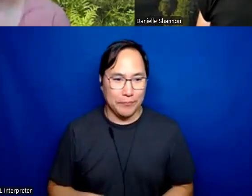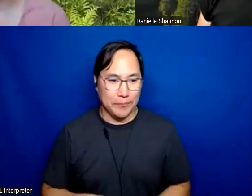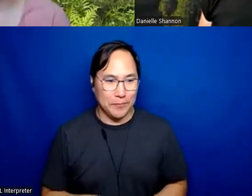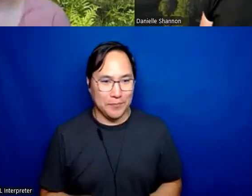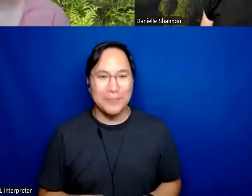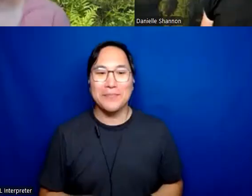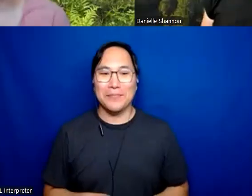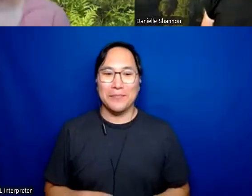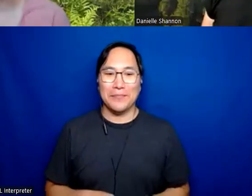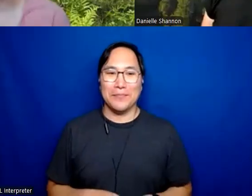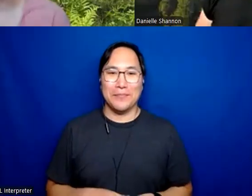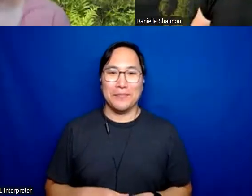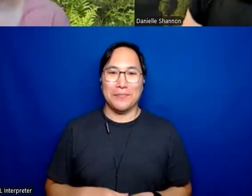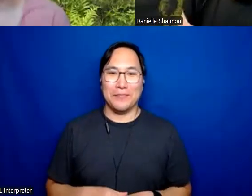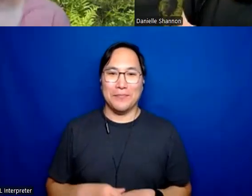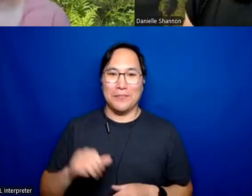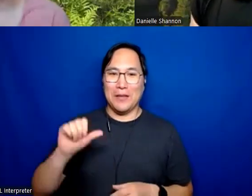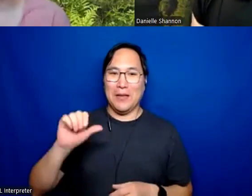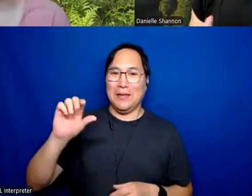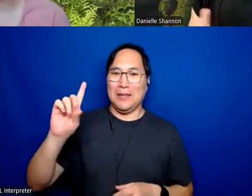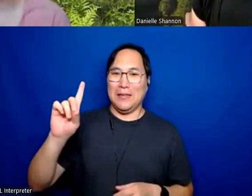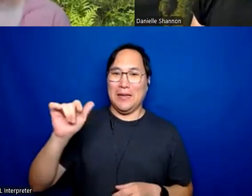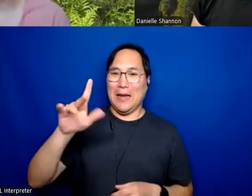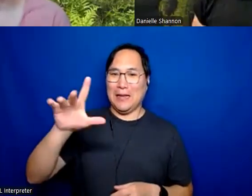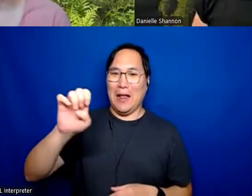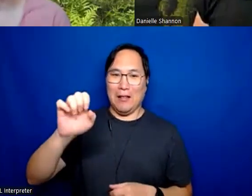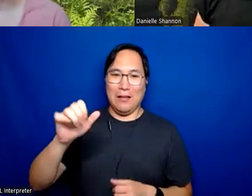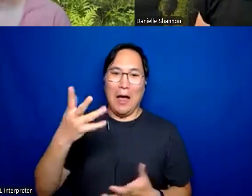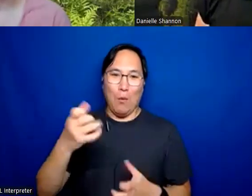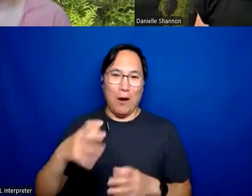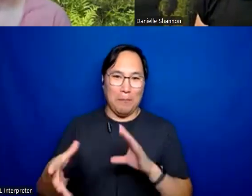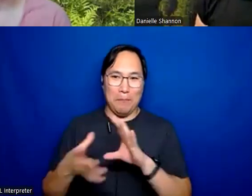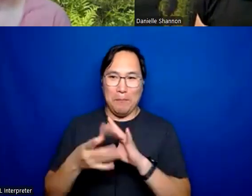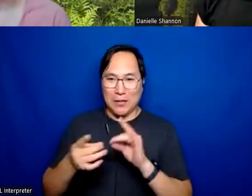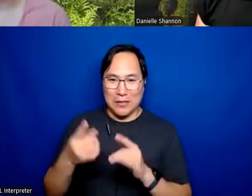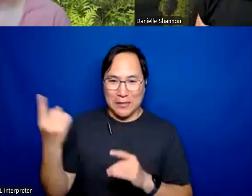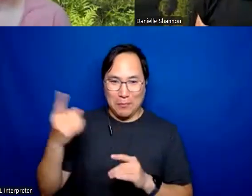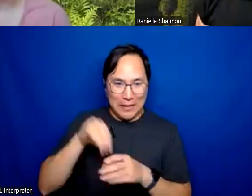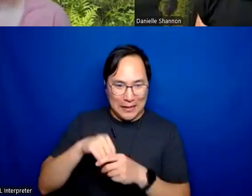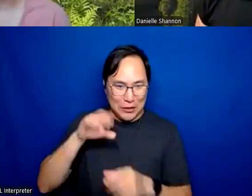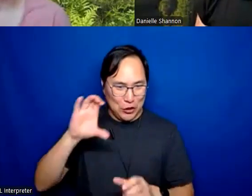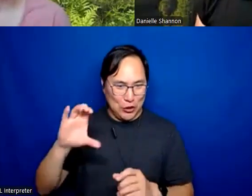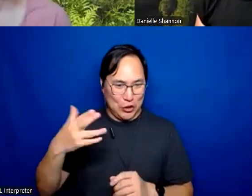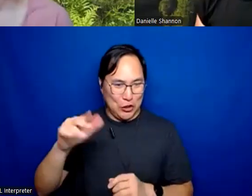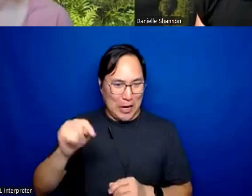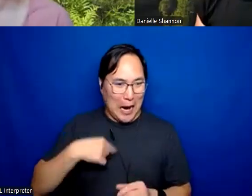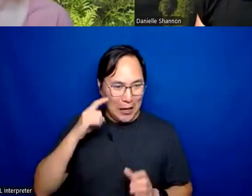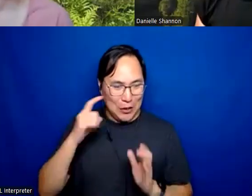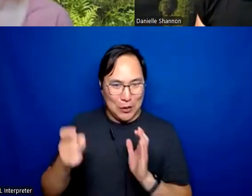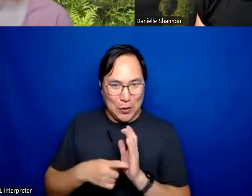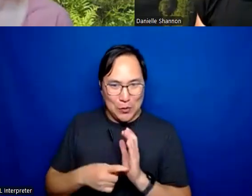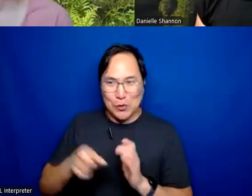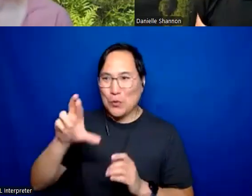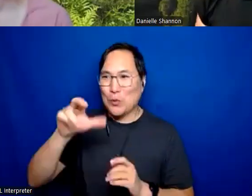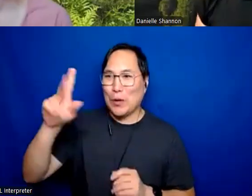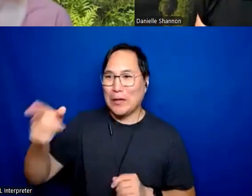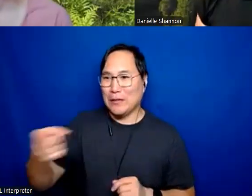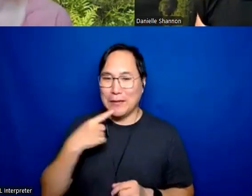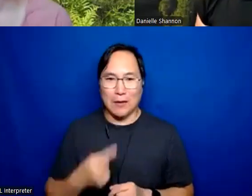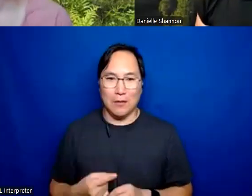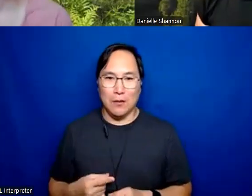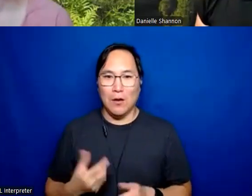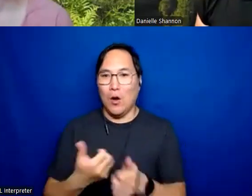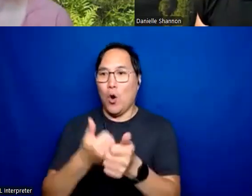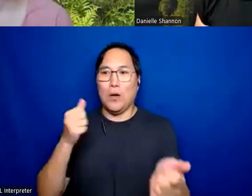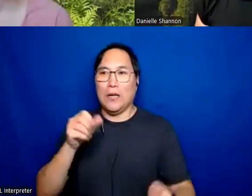Yeah, I just want to, great points, Alison. I just want to echo something in the chat that caught my attention, which is by Rick. It says, you need to avoid